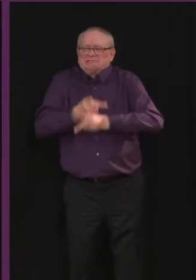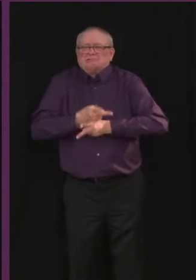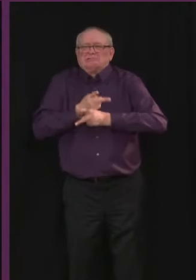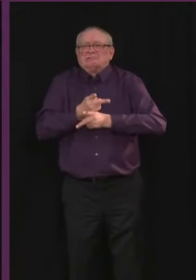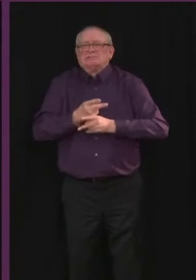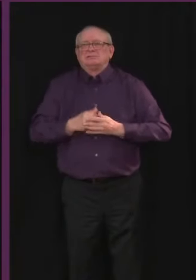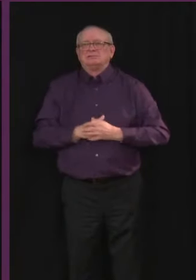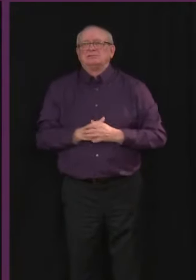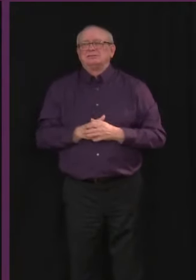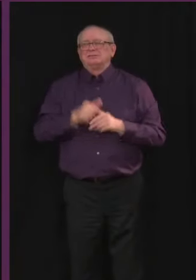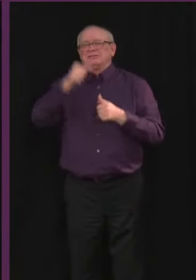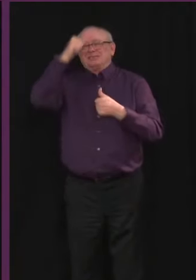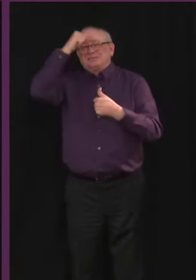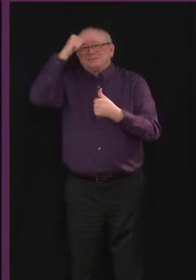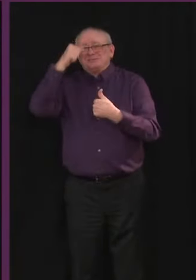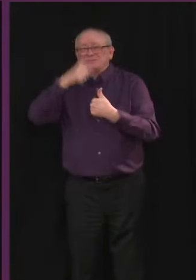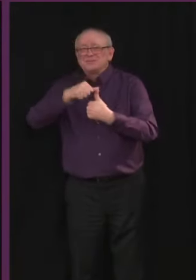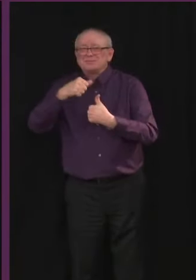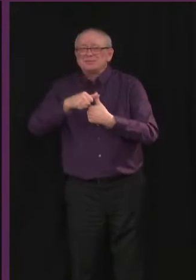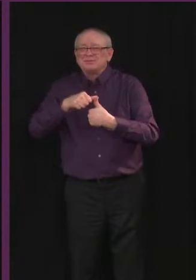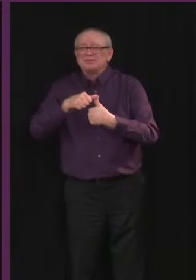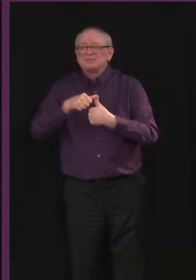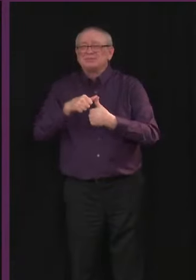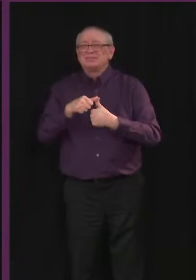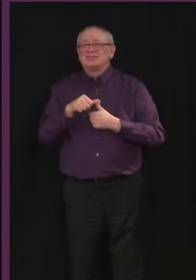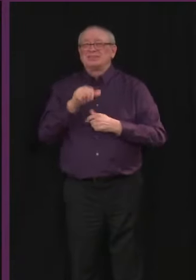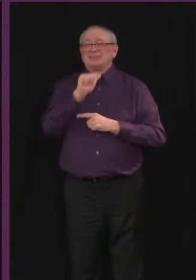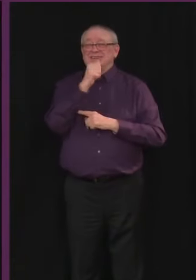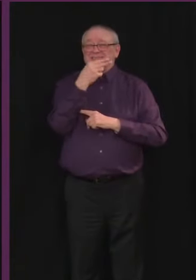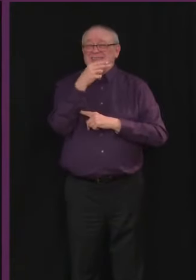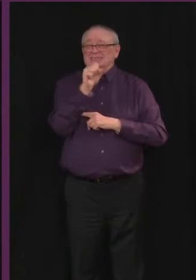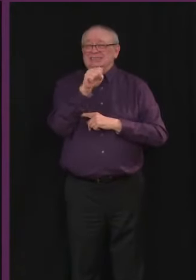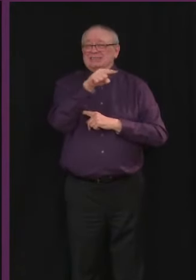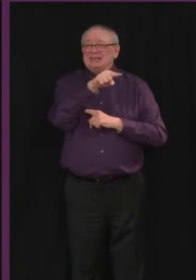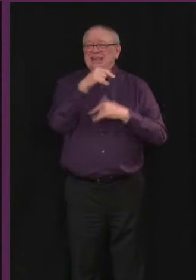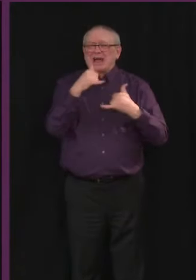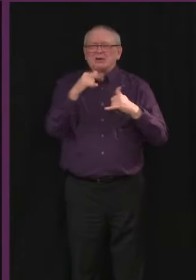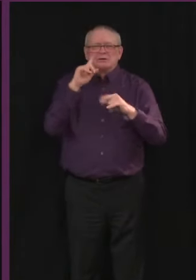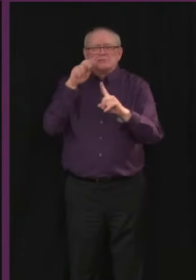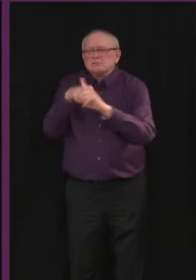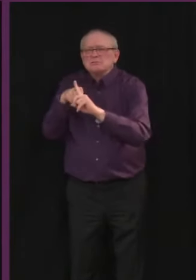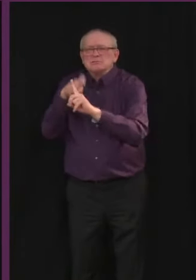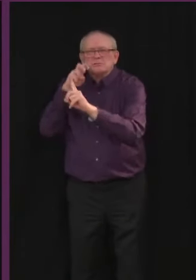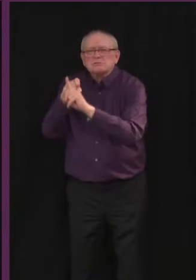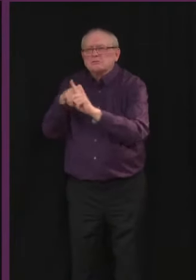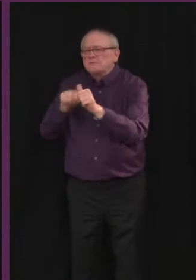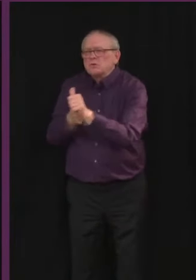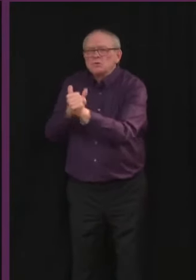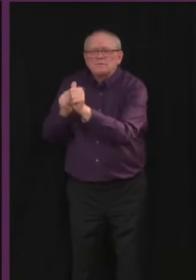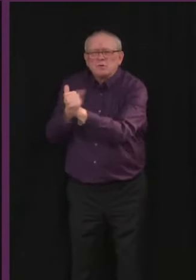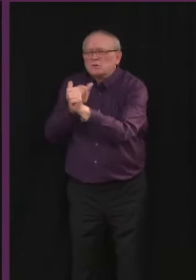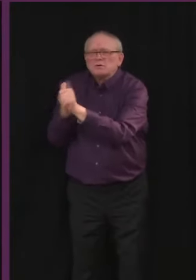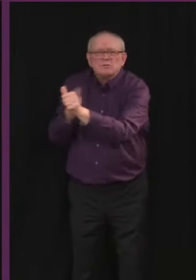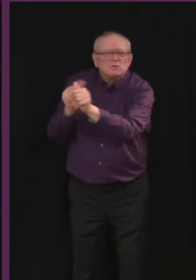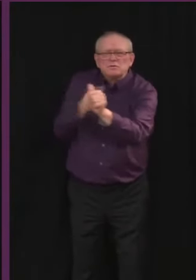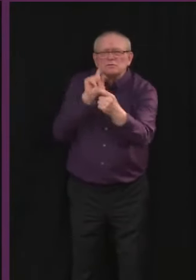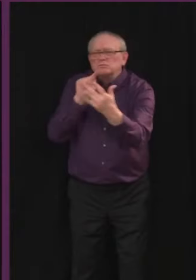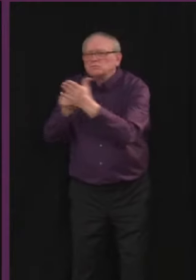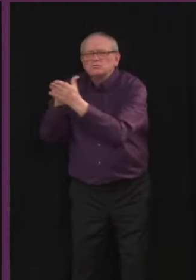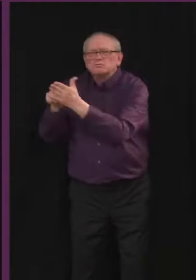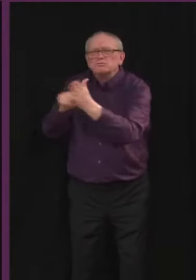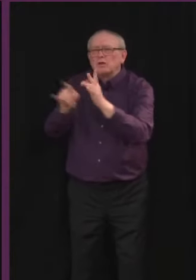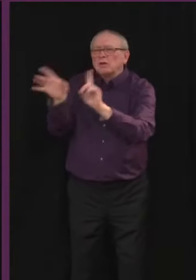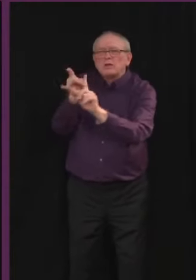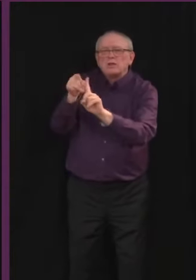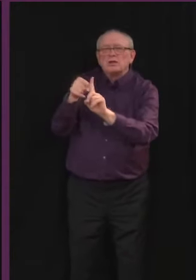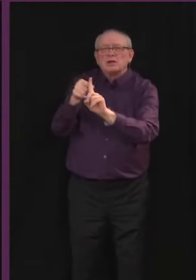very intensive follow-up. And so what we're seeing is for every case that we identify, we're identifying several additional cases as we do